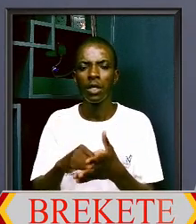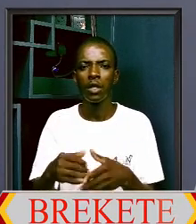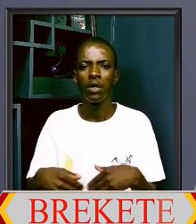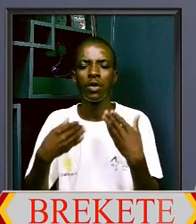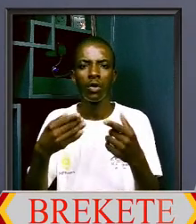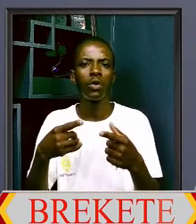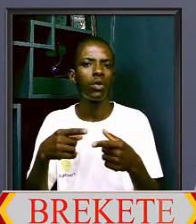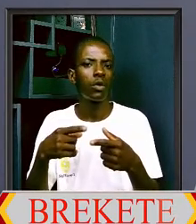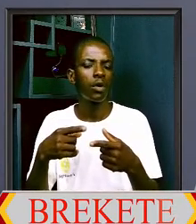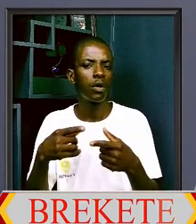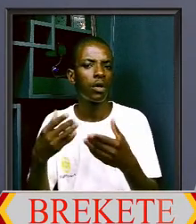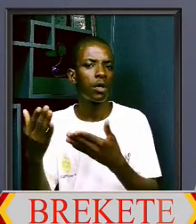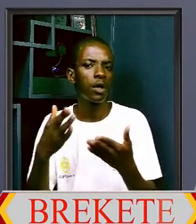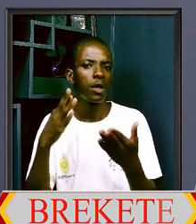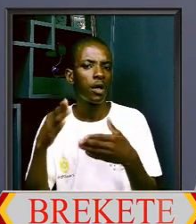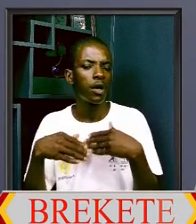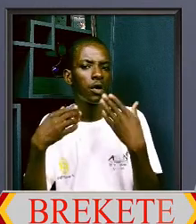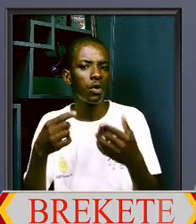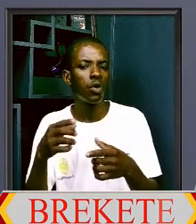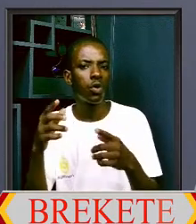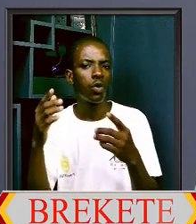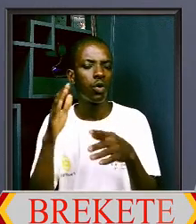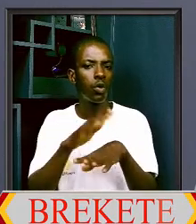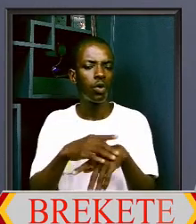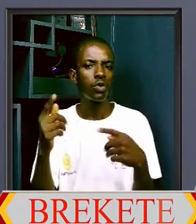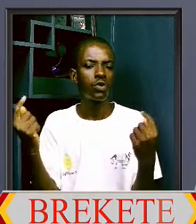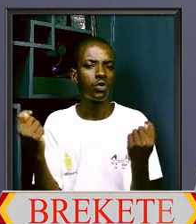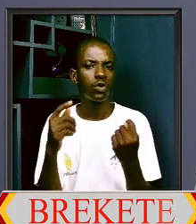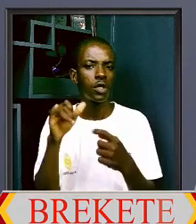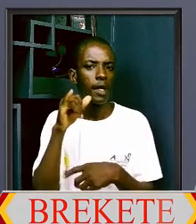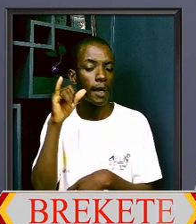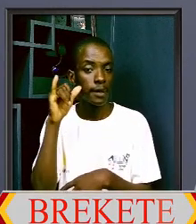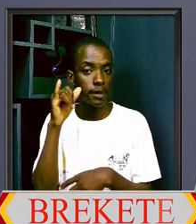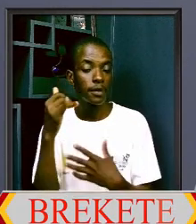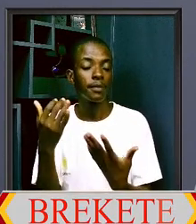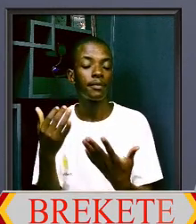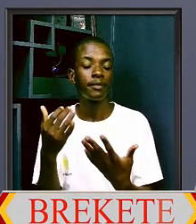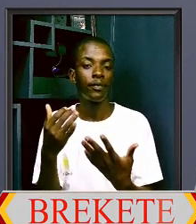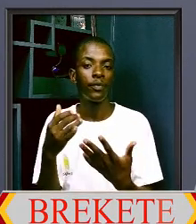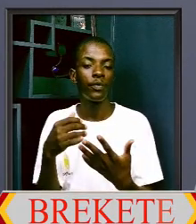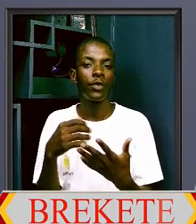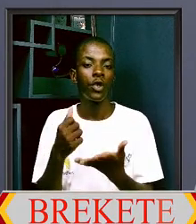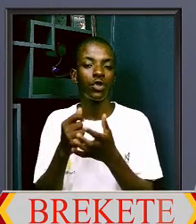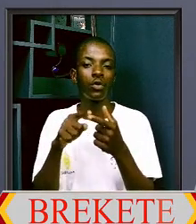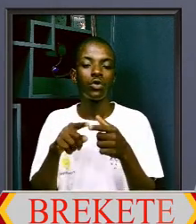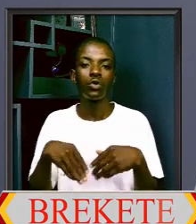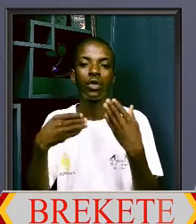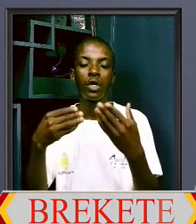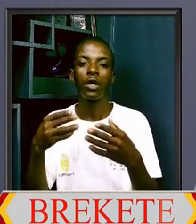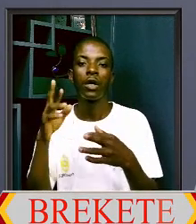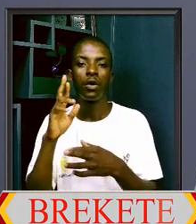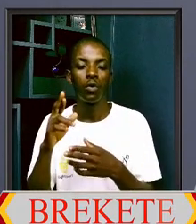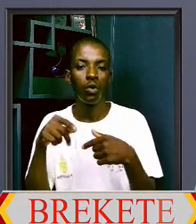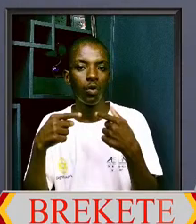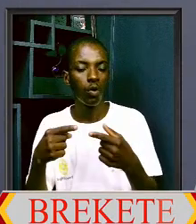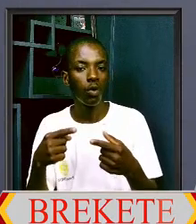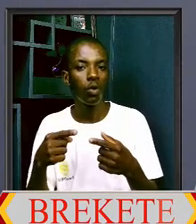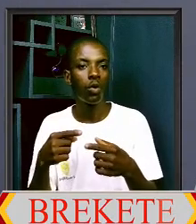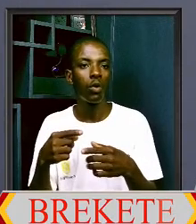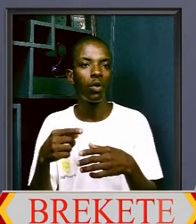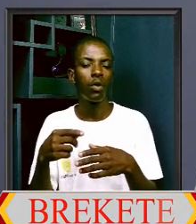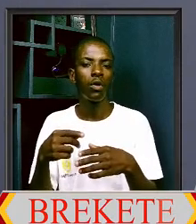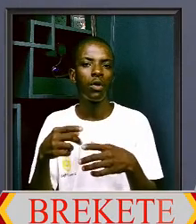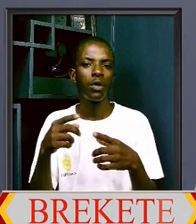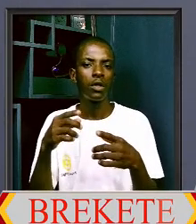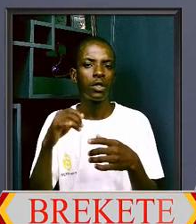one carry her go now Tuesday be yesterday now supposed carry her go but